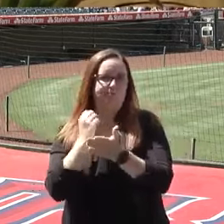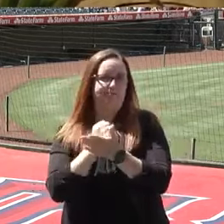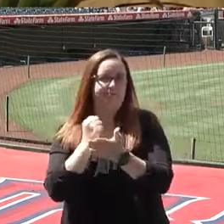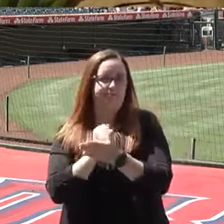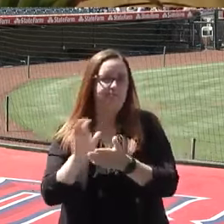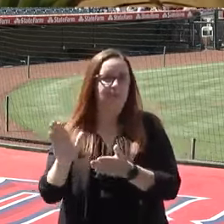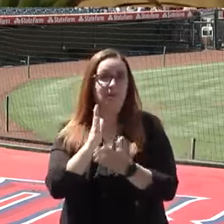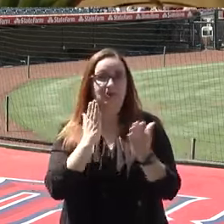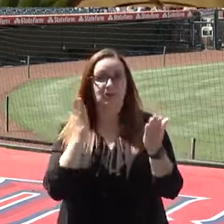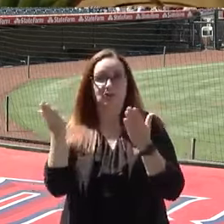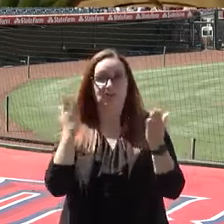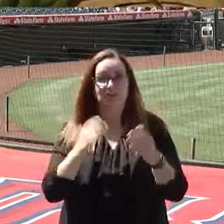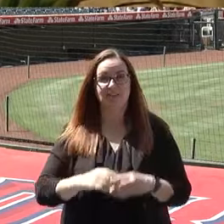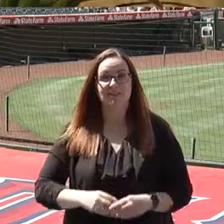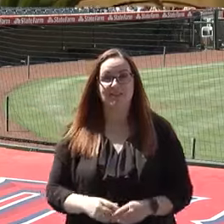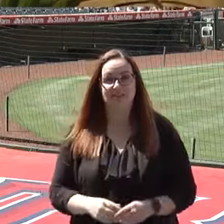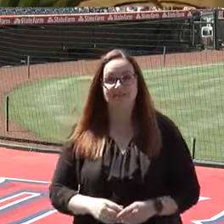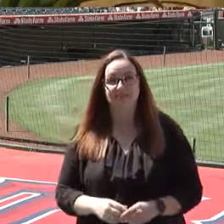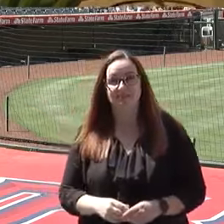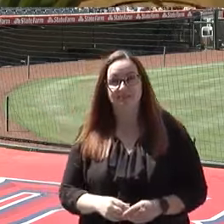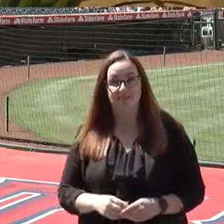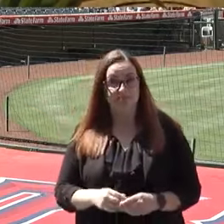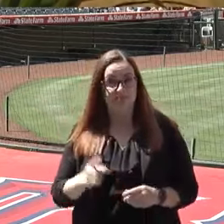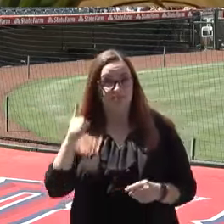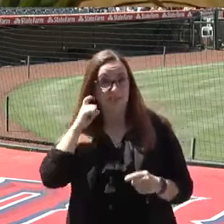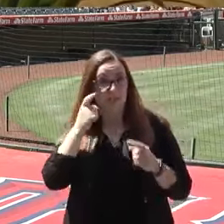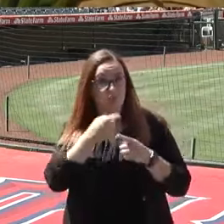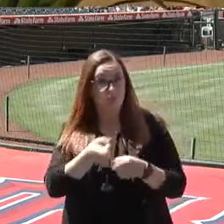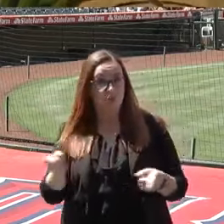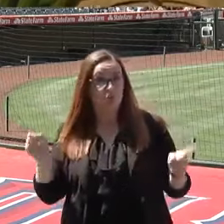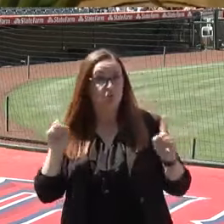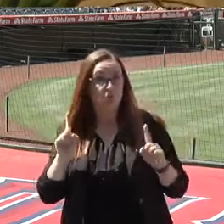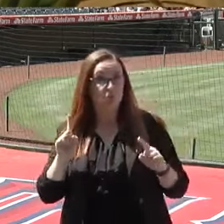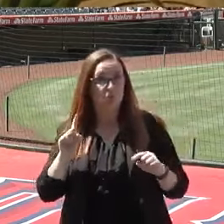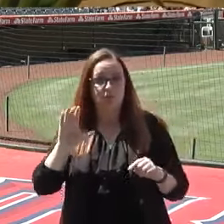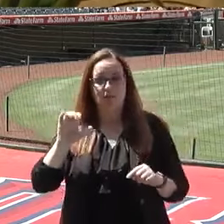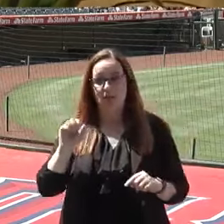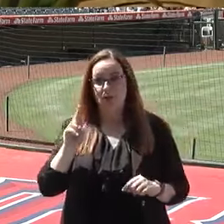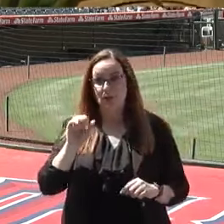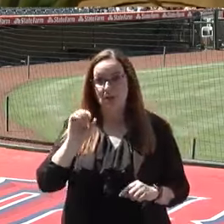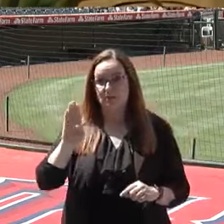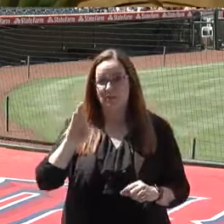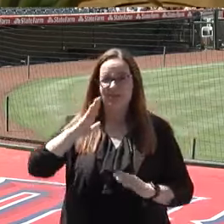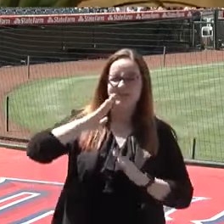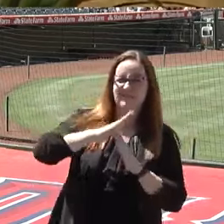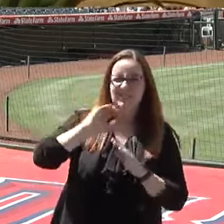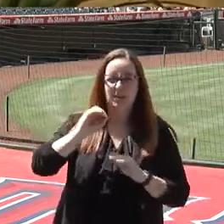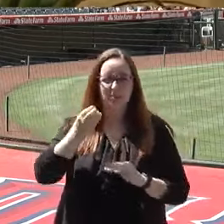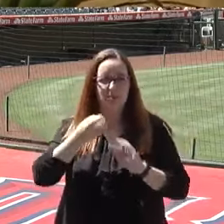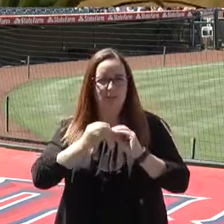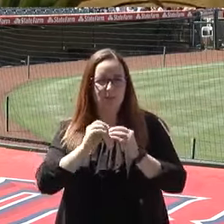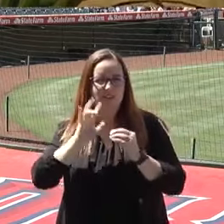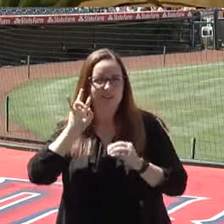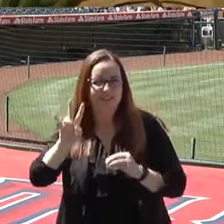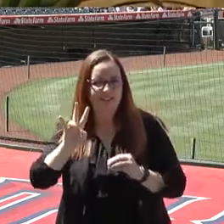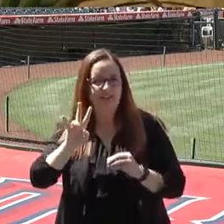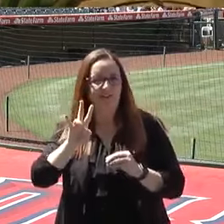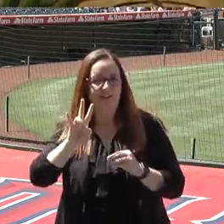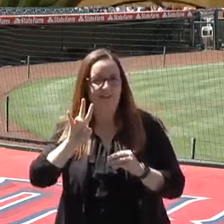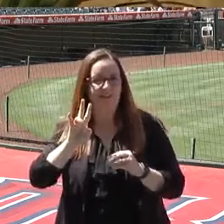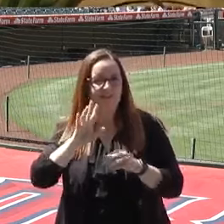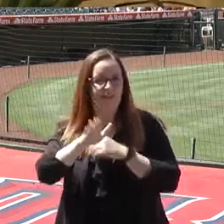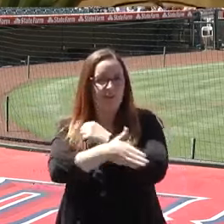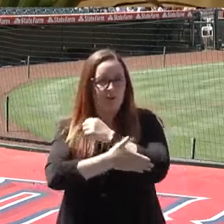services. Because of you, Cal State Long Beach is ranked number 7 in the nation for awarding